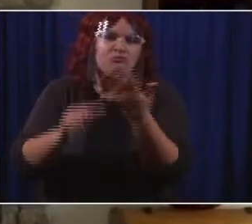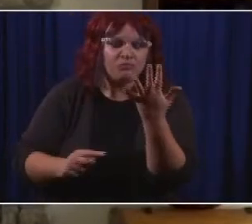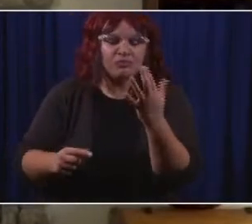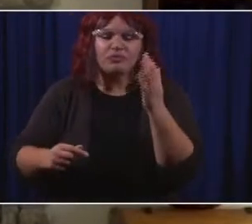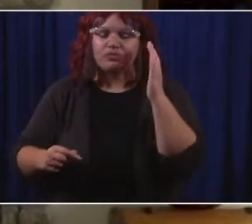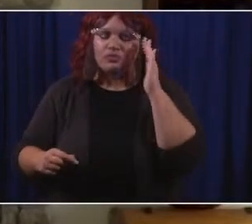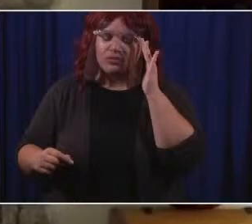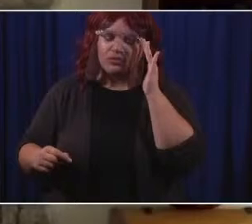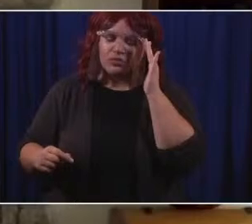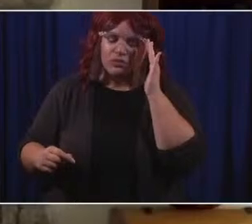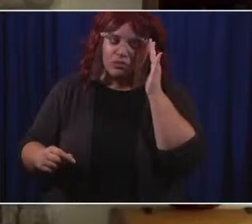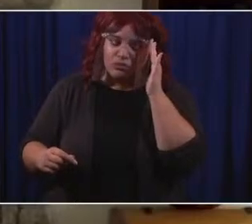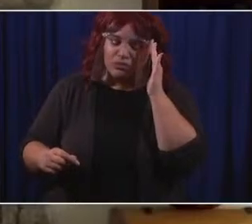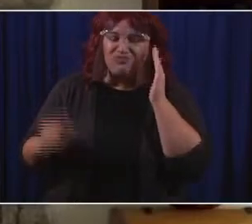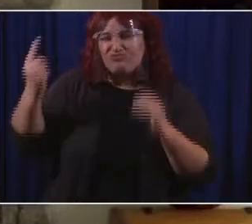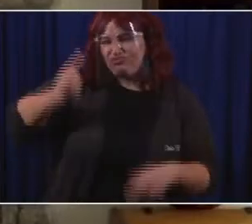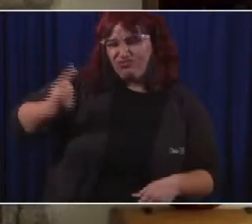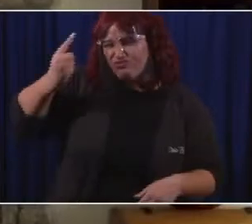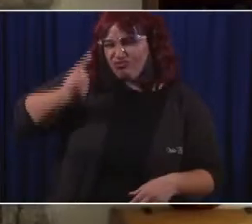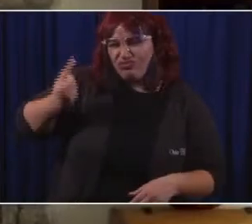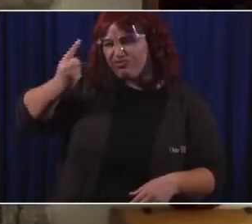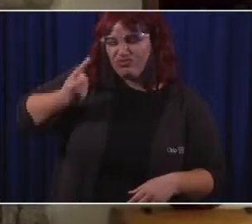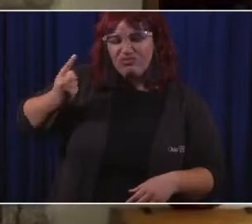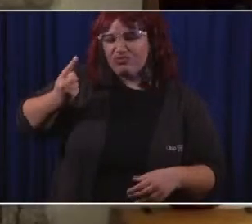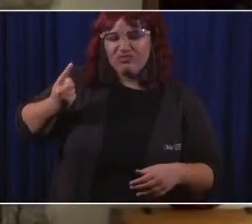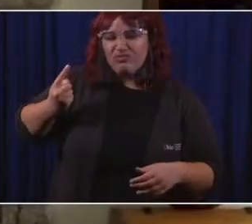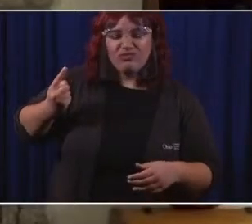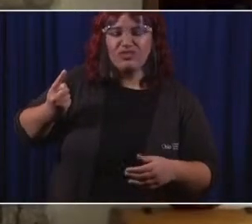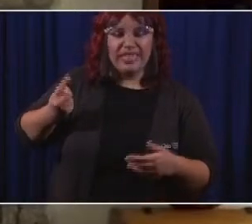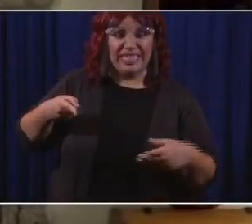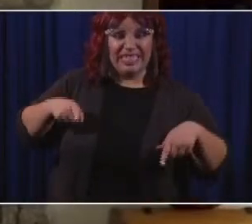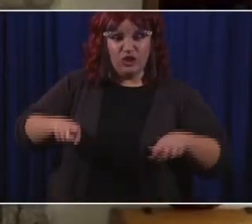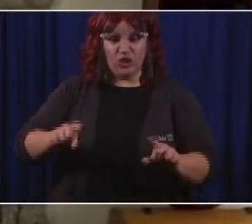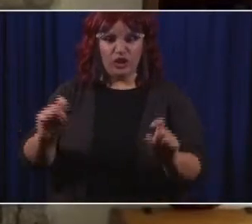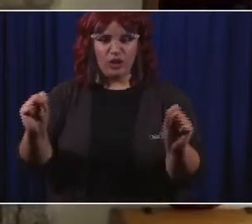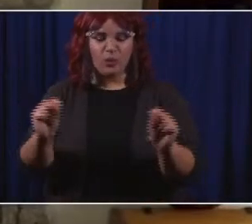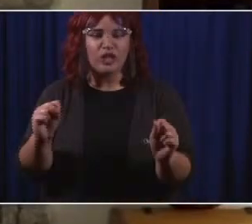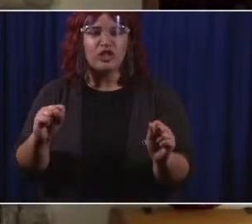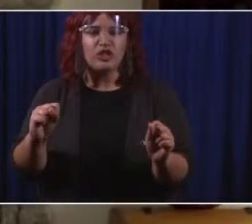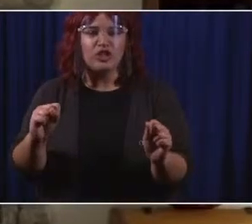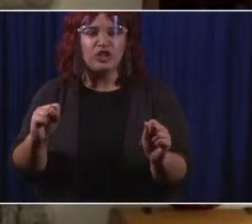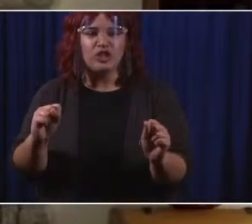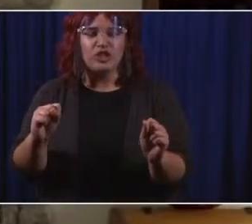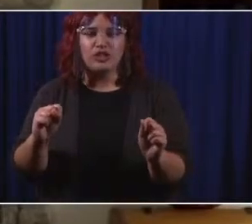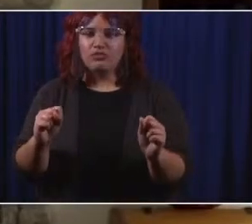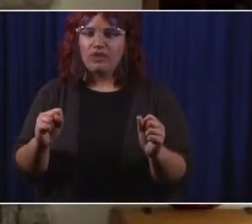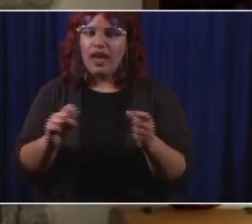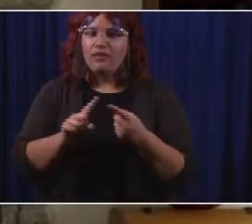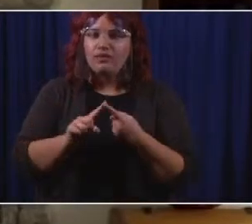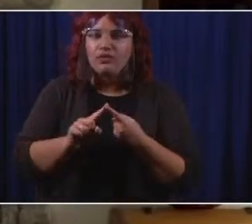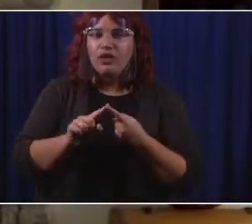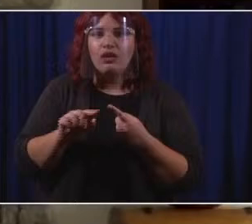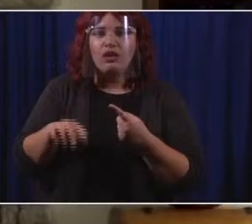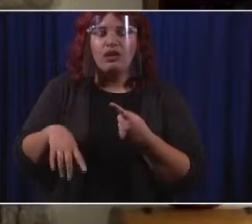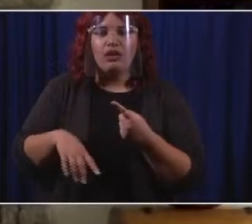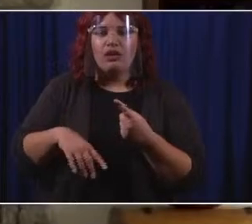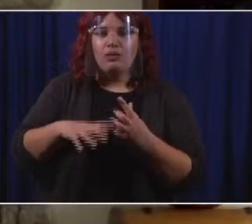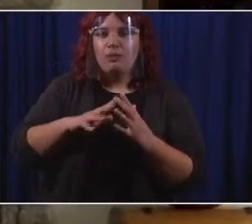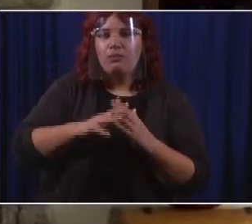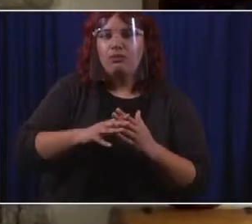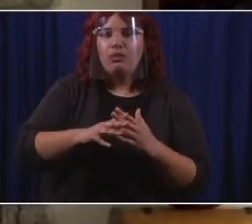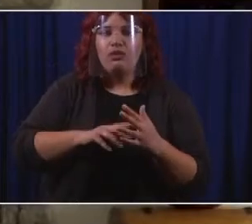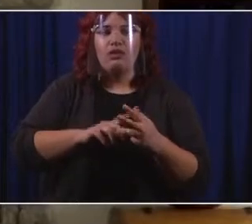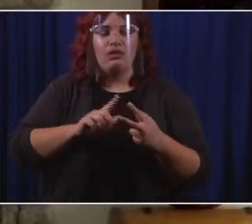Has there been any thought given yet to what's going to happen in the winter when you have wrestling, basketball all inside,